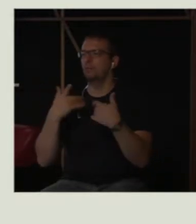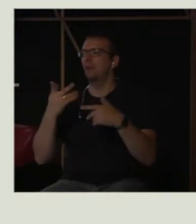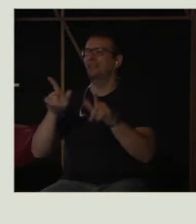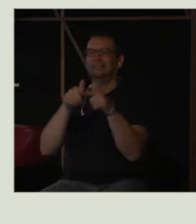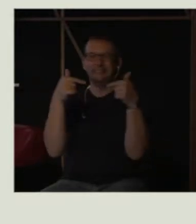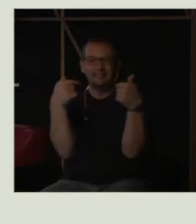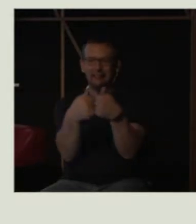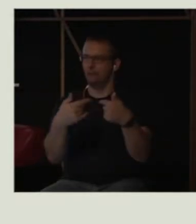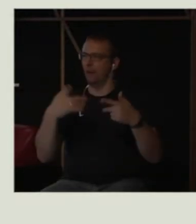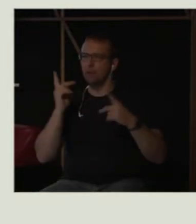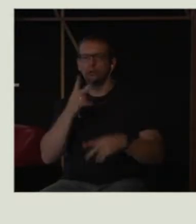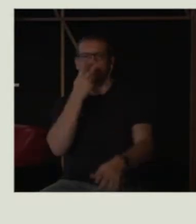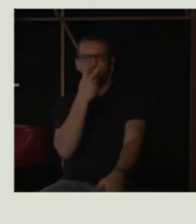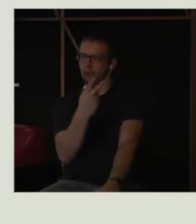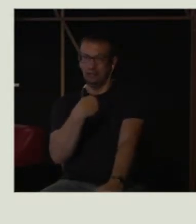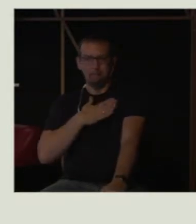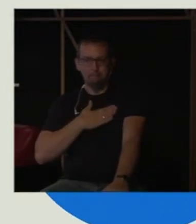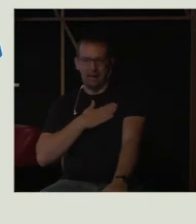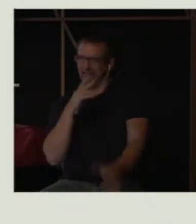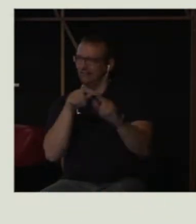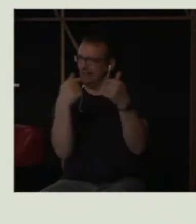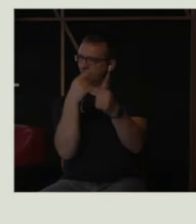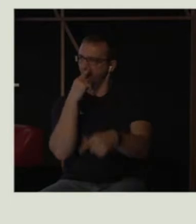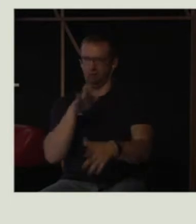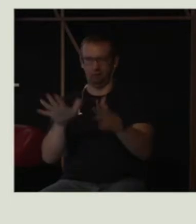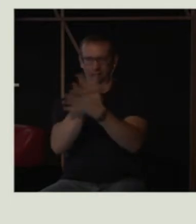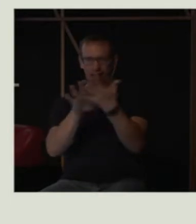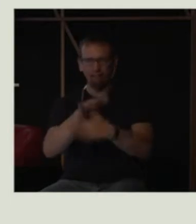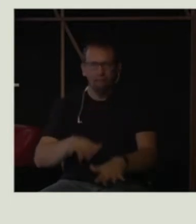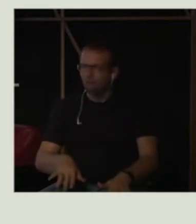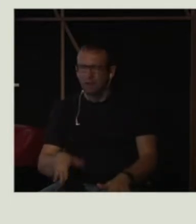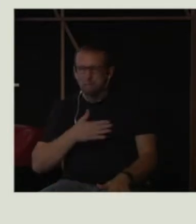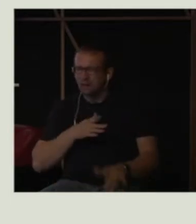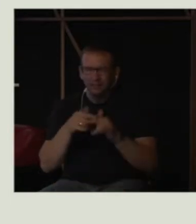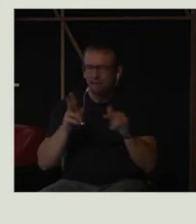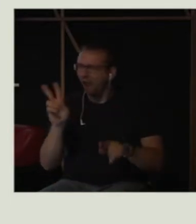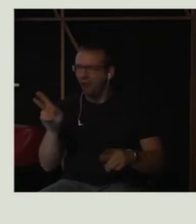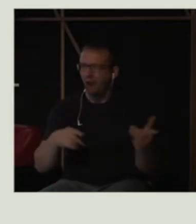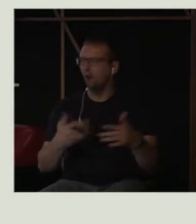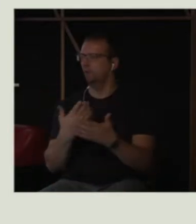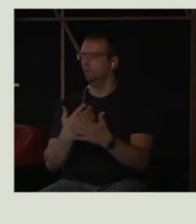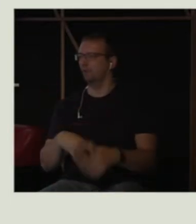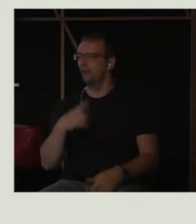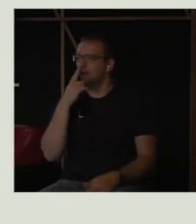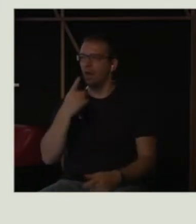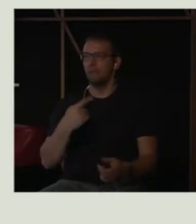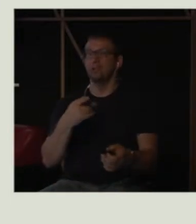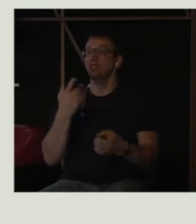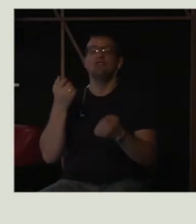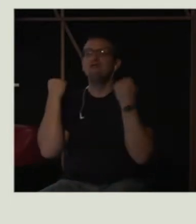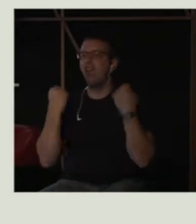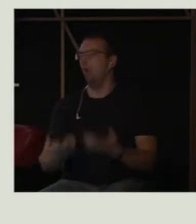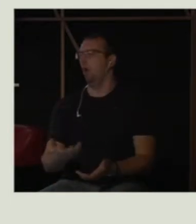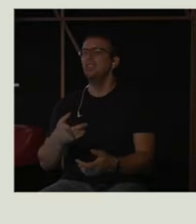science, these are easy fixes. In fact, knowing about and making small changes like these can make a big difference to the